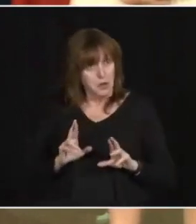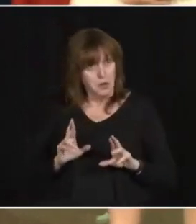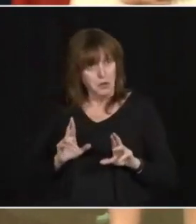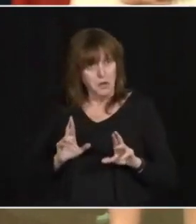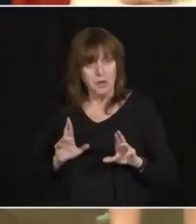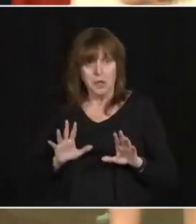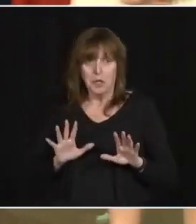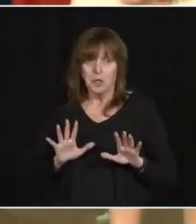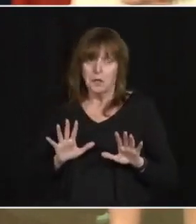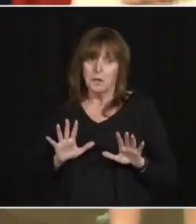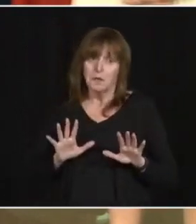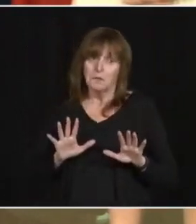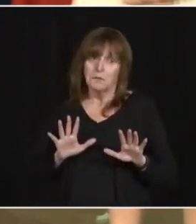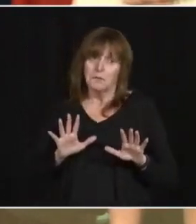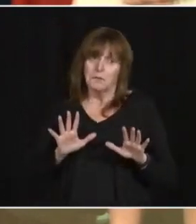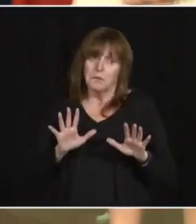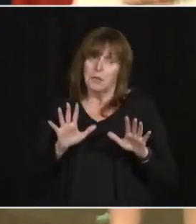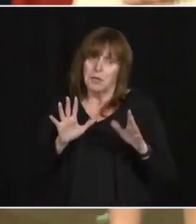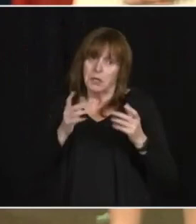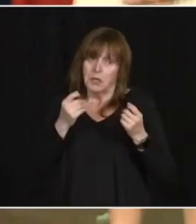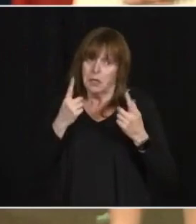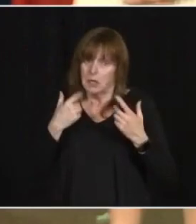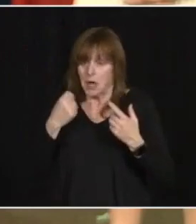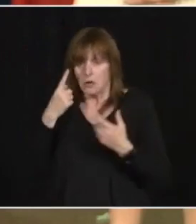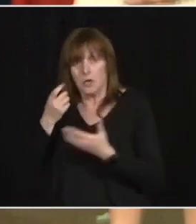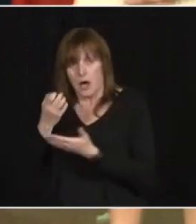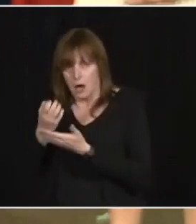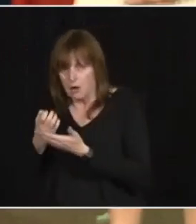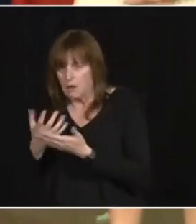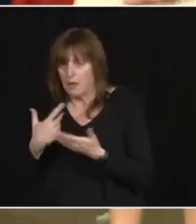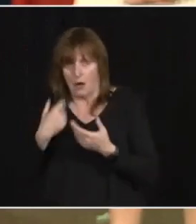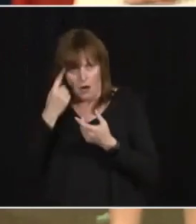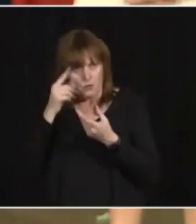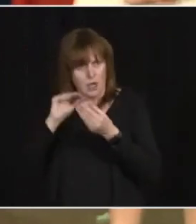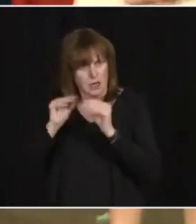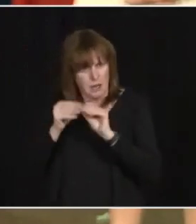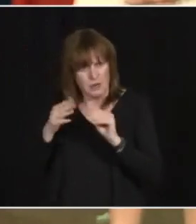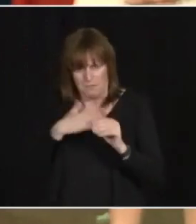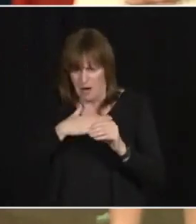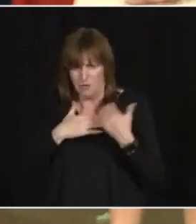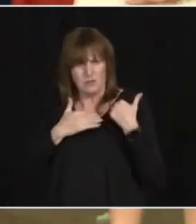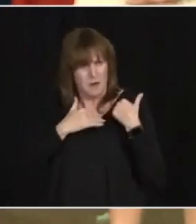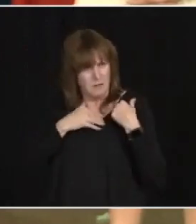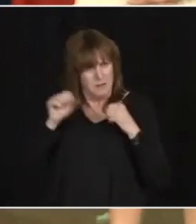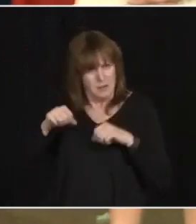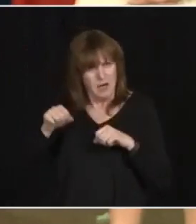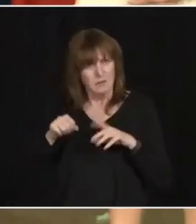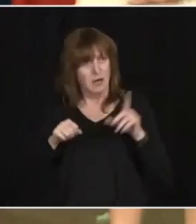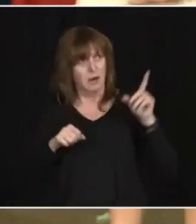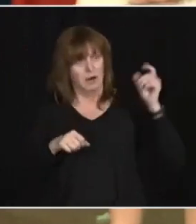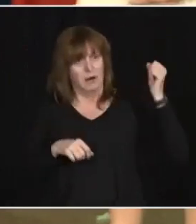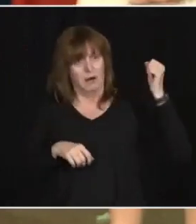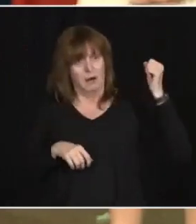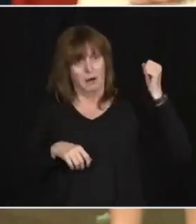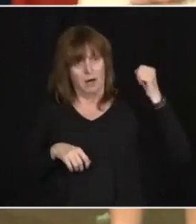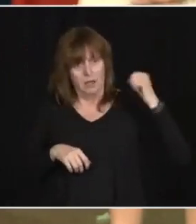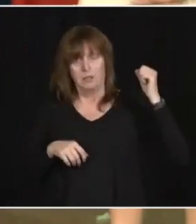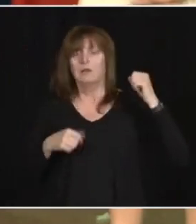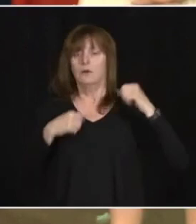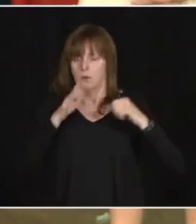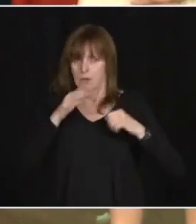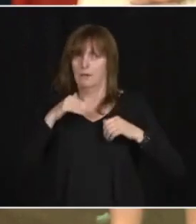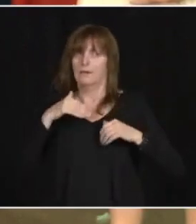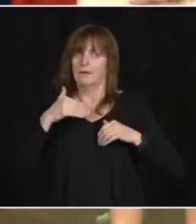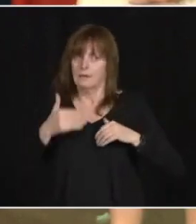that's what I understand. I understand the economy, I understand numbers, and we'll be going full steam ahead when that time comes. Once we get